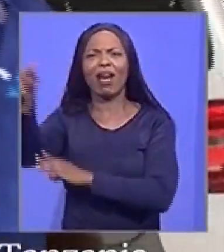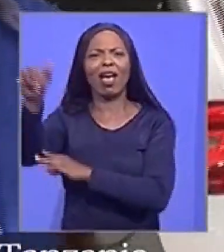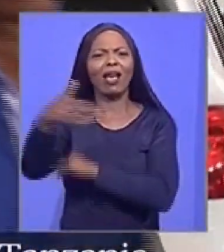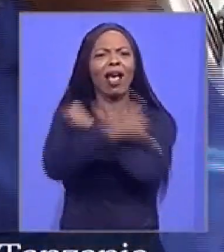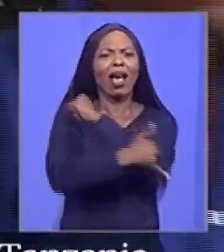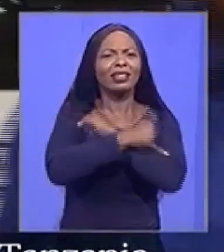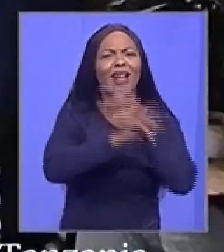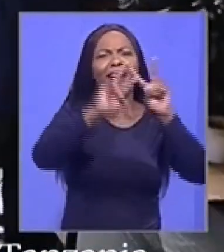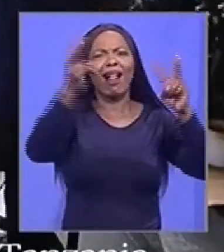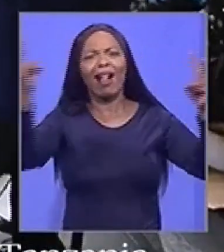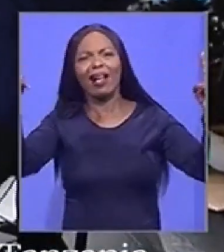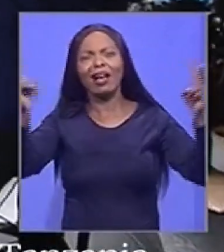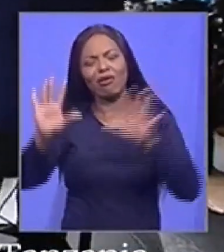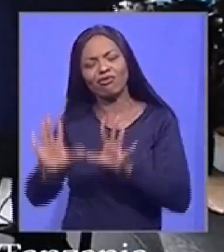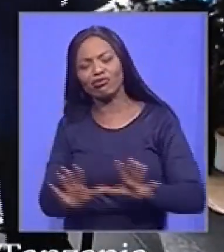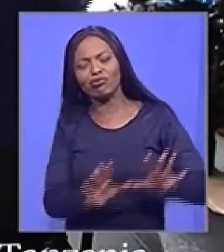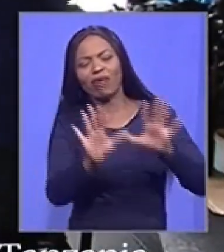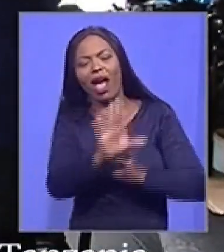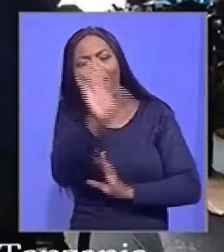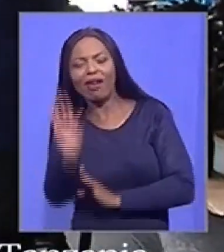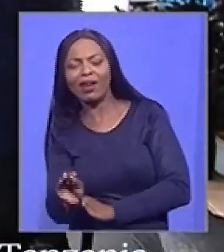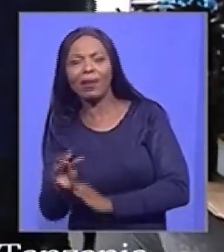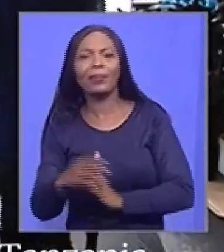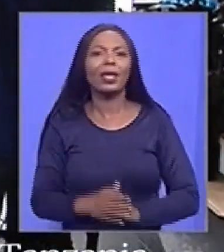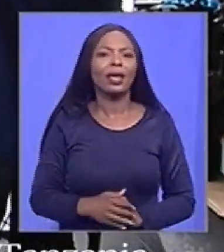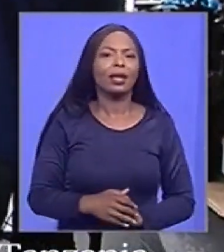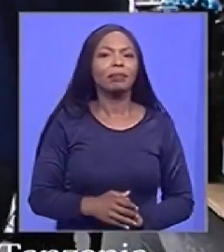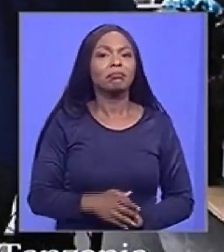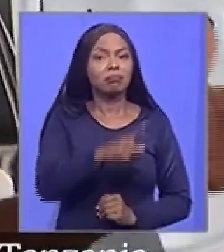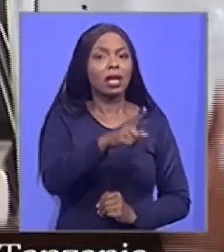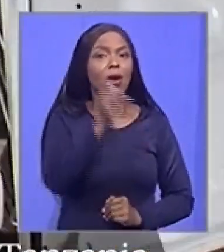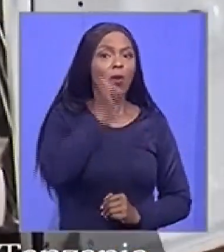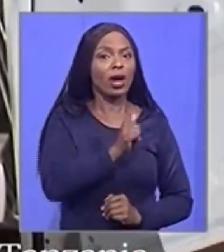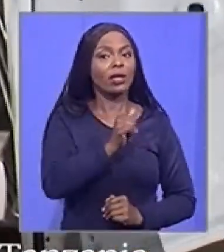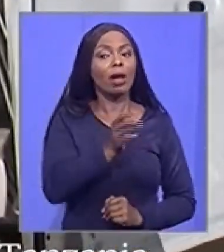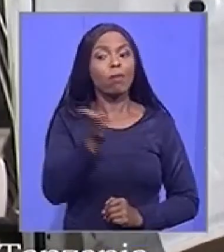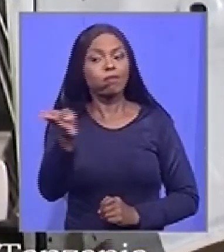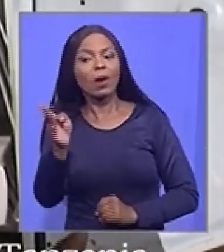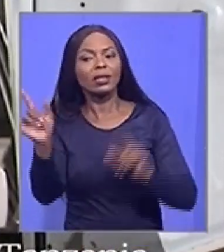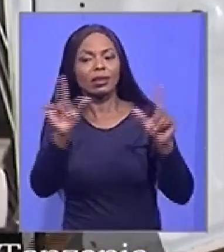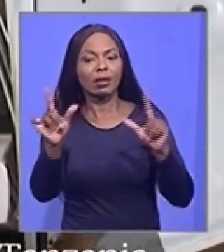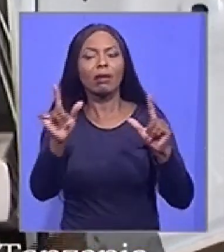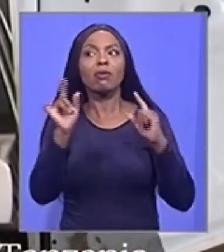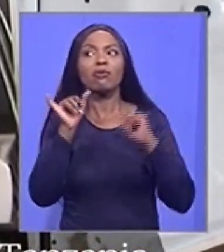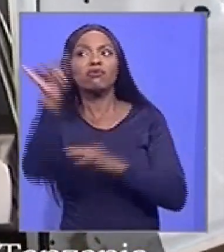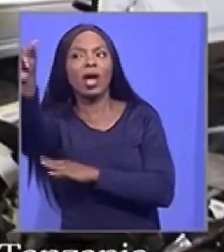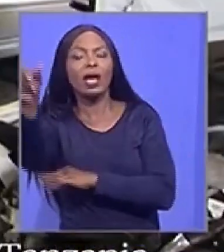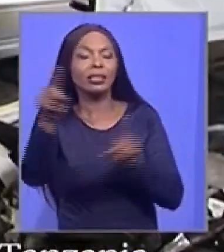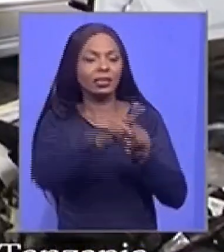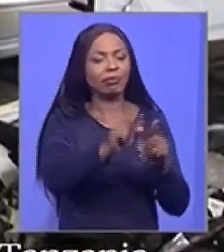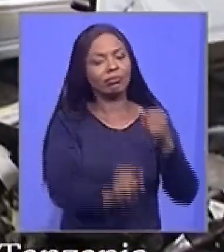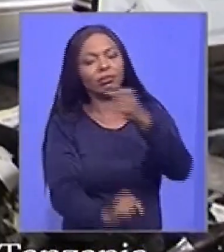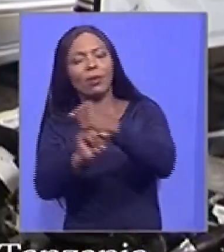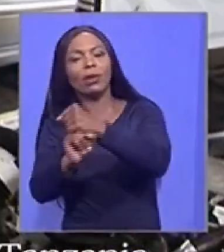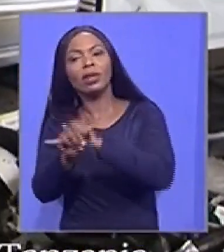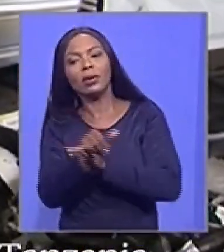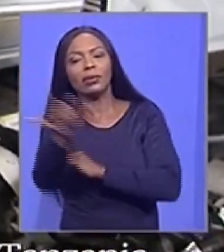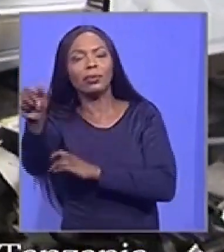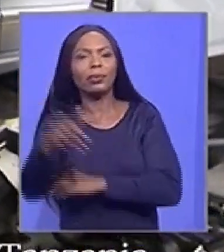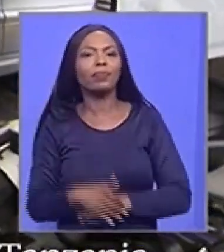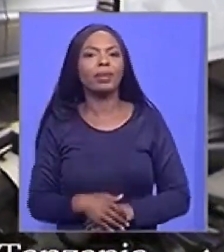ya Afrika. Ge a sa ya lepatlelong go thekga setlhopha sa gagwe, kokwana o šoma lefelong la gagwe la go lokiša dikoloi